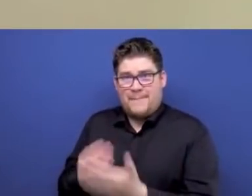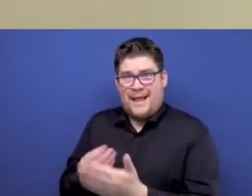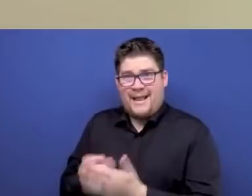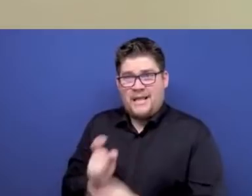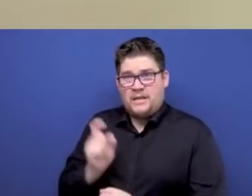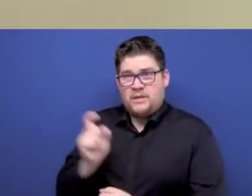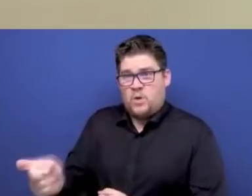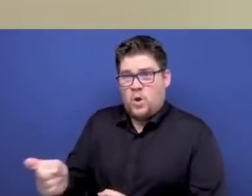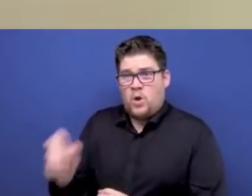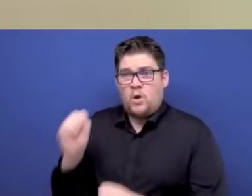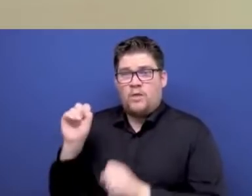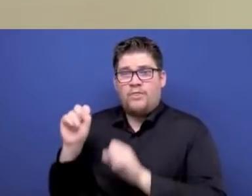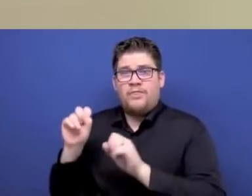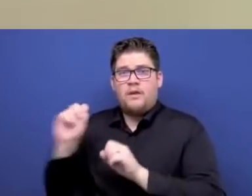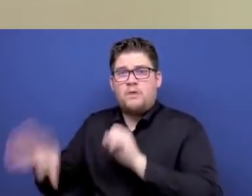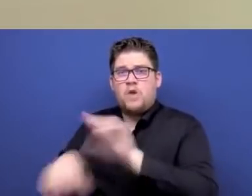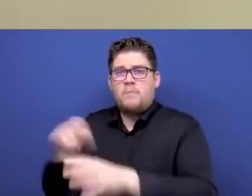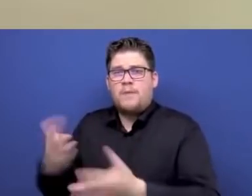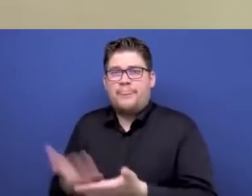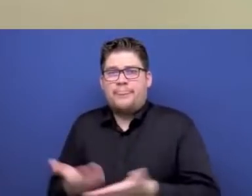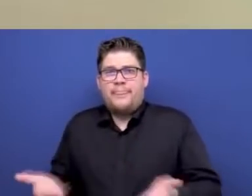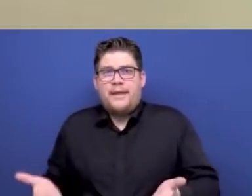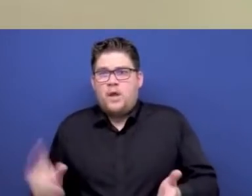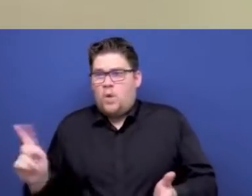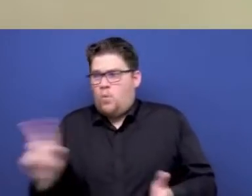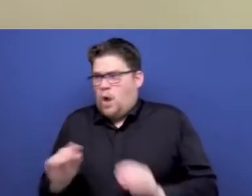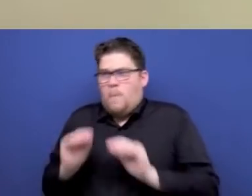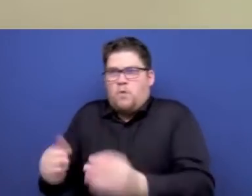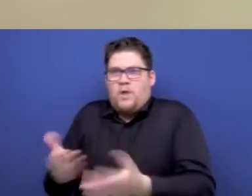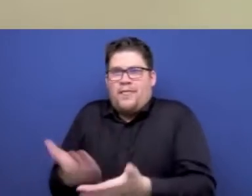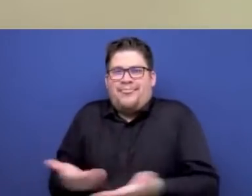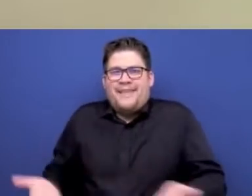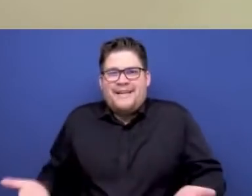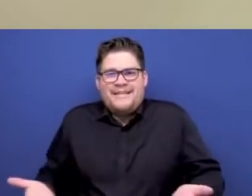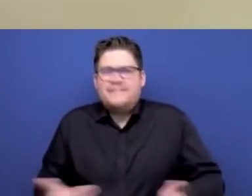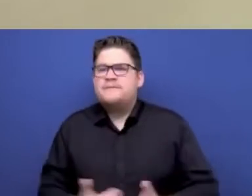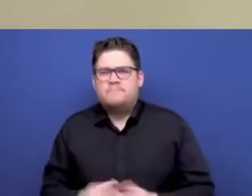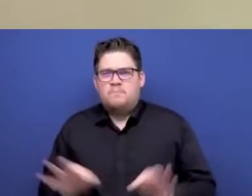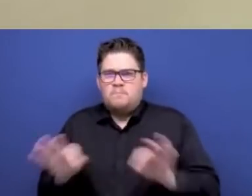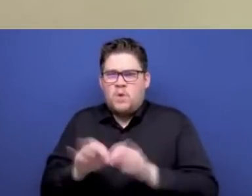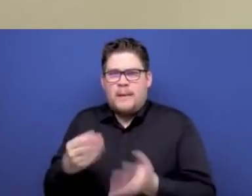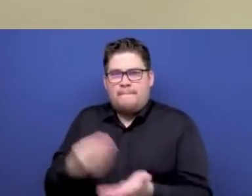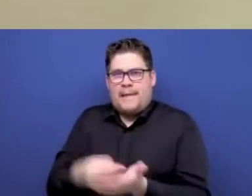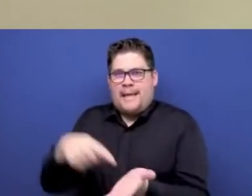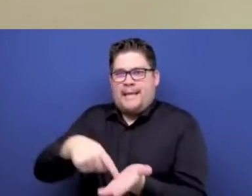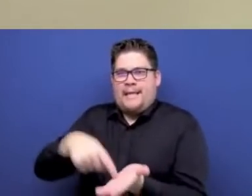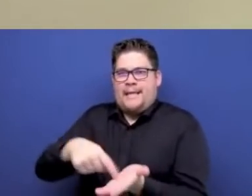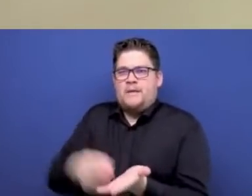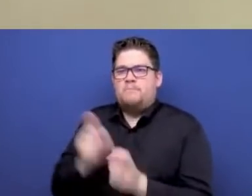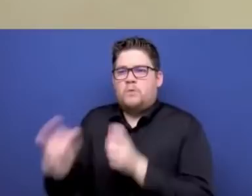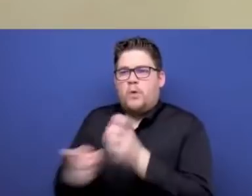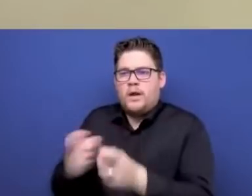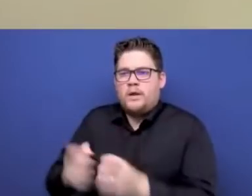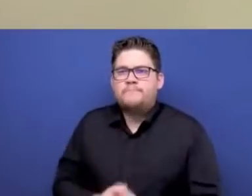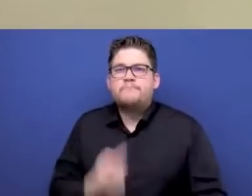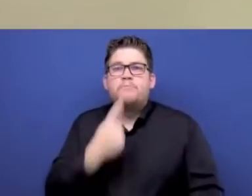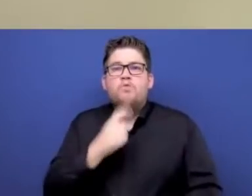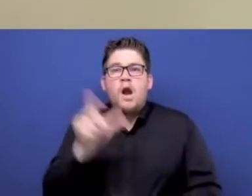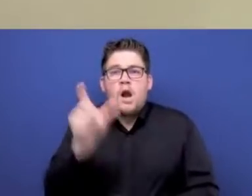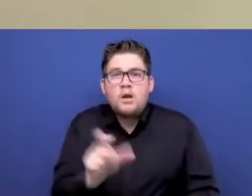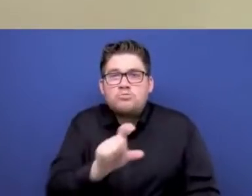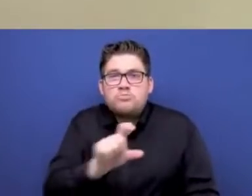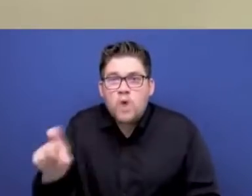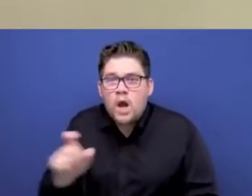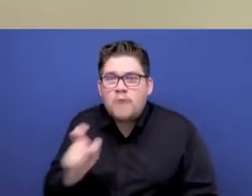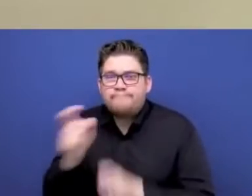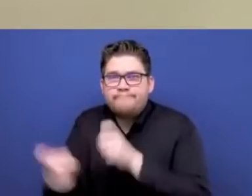make a monetary donation to trusted organizations such as the Canadian Red Cross, United Way, or Food Banks BC, which are supporting the